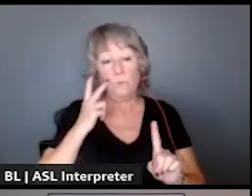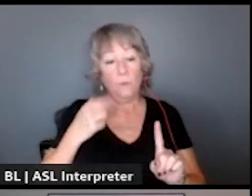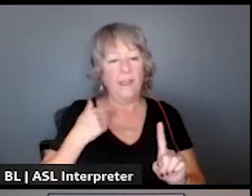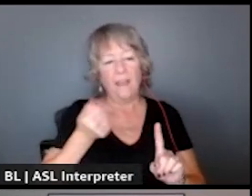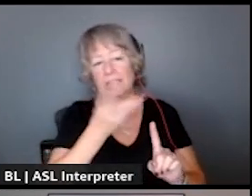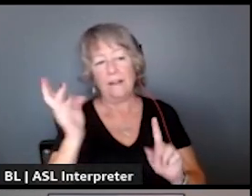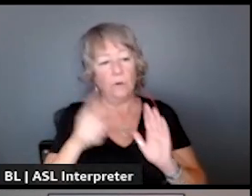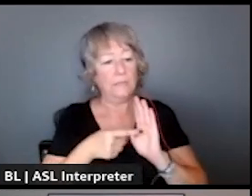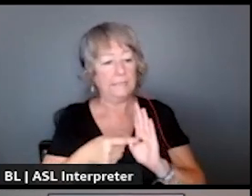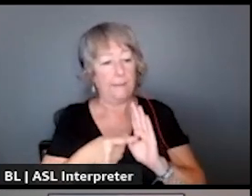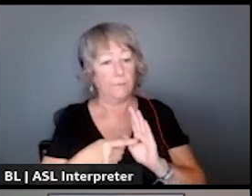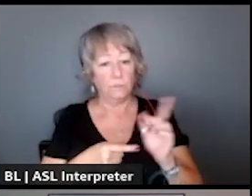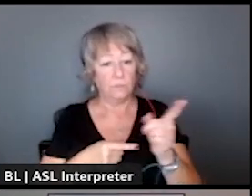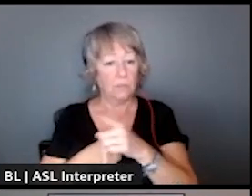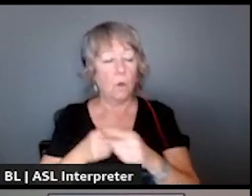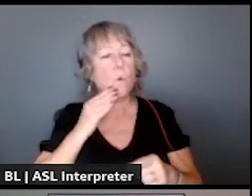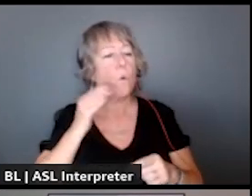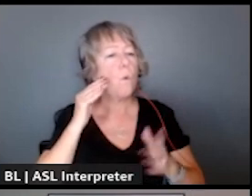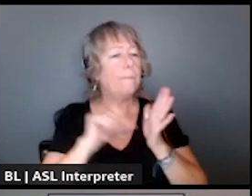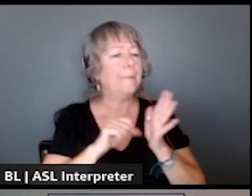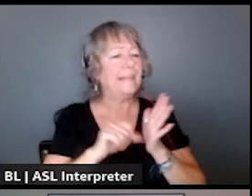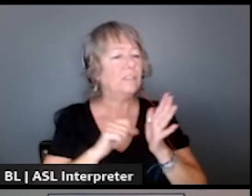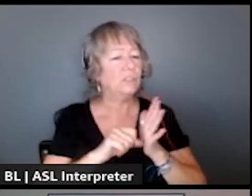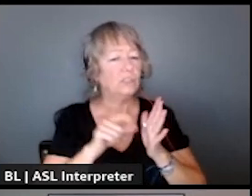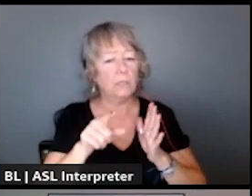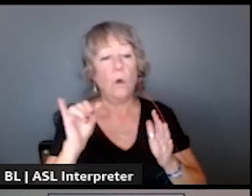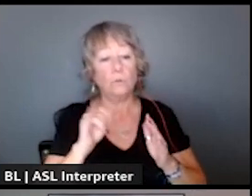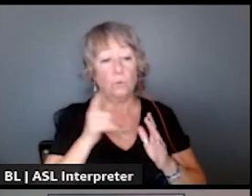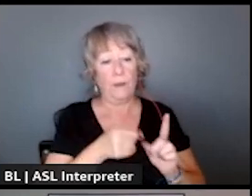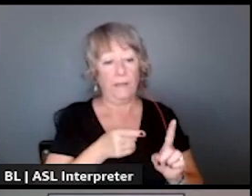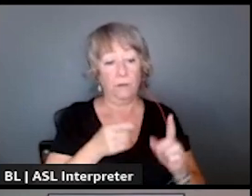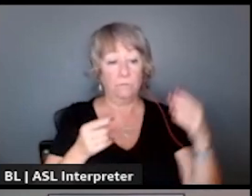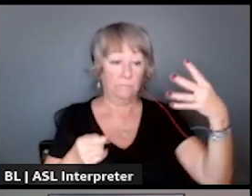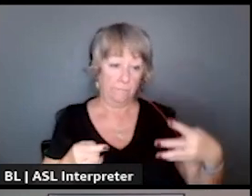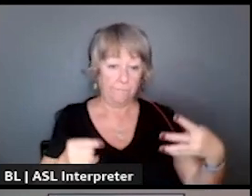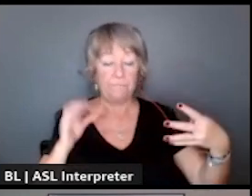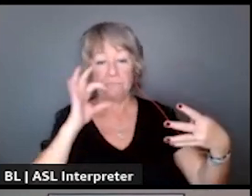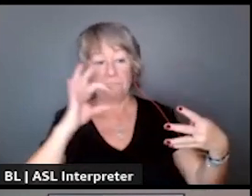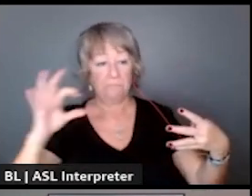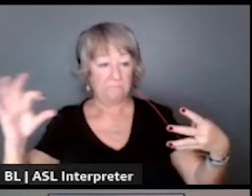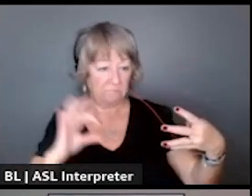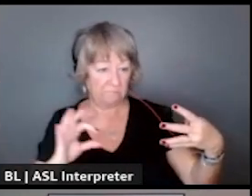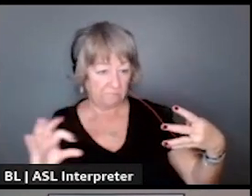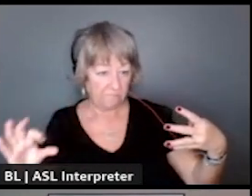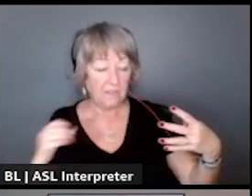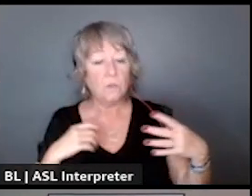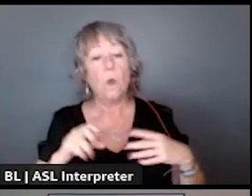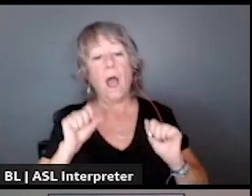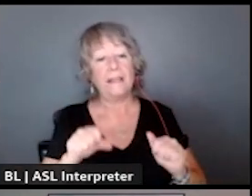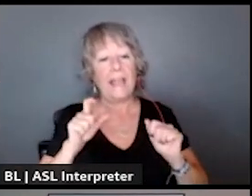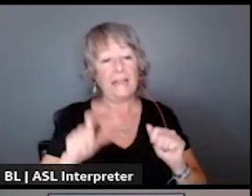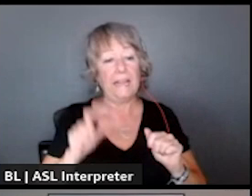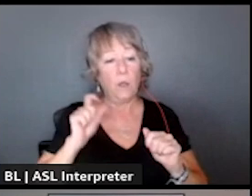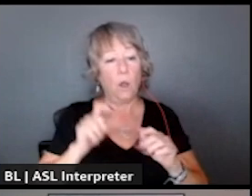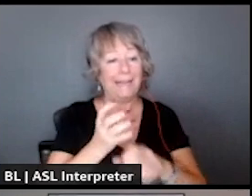Python developer or you have some access to, standard programming languages, these frameworks enable you